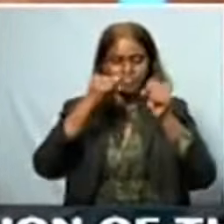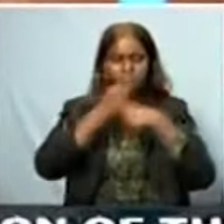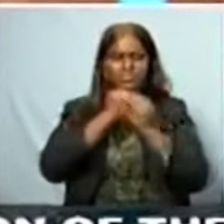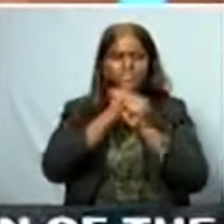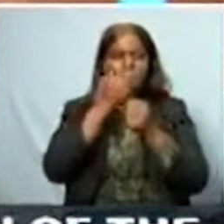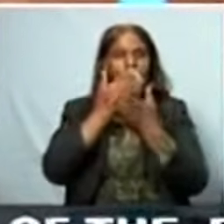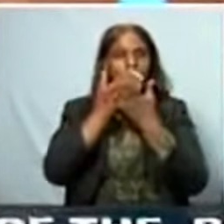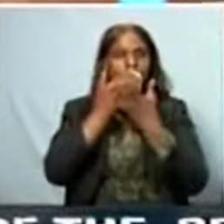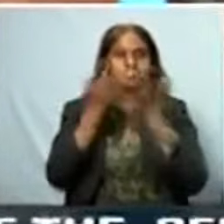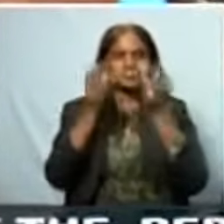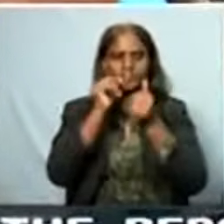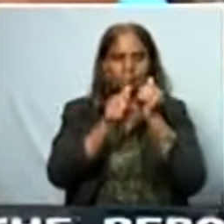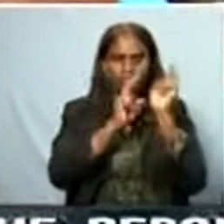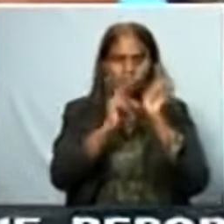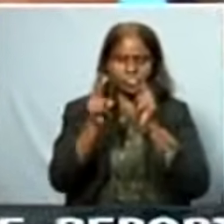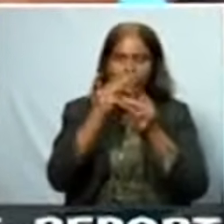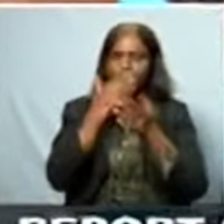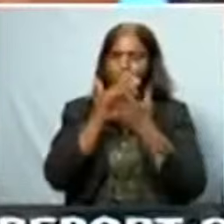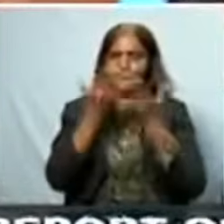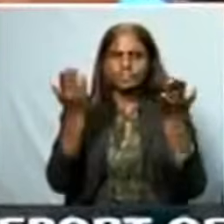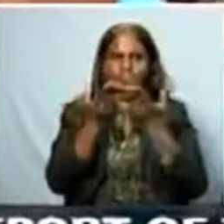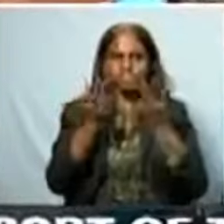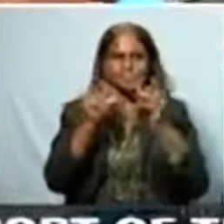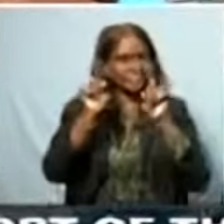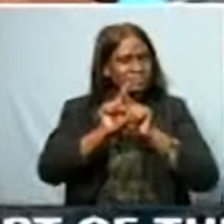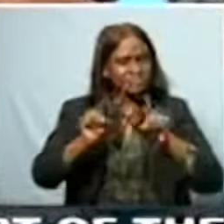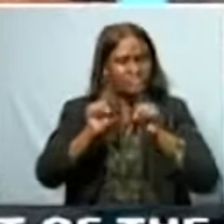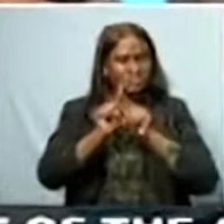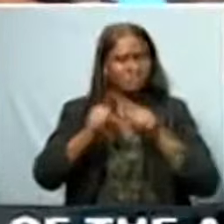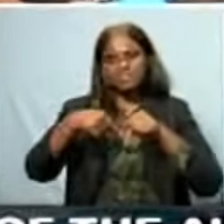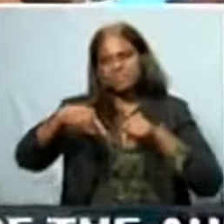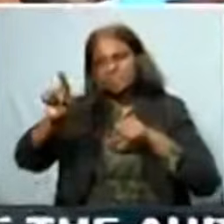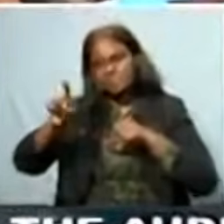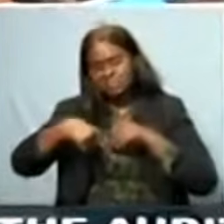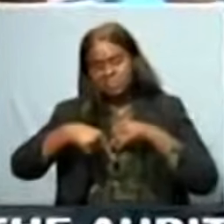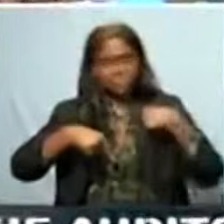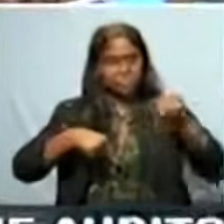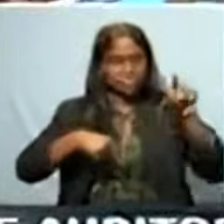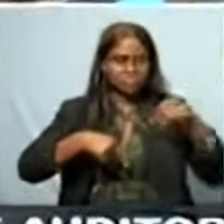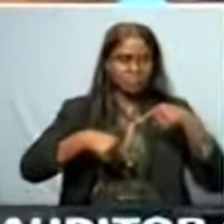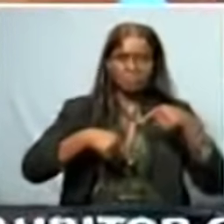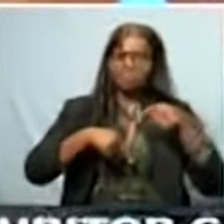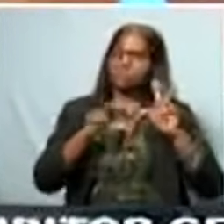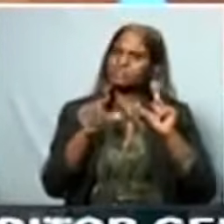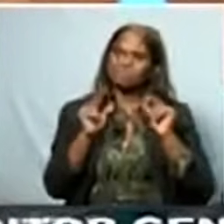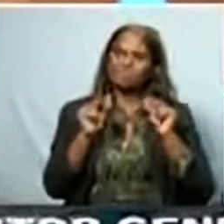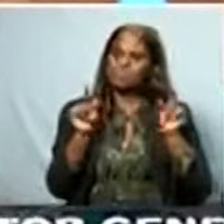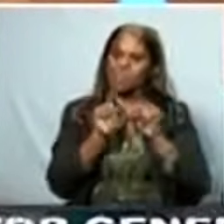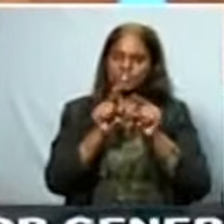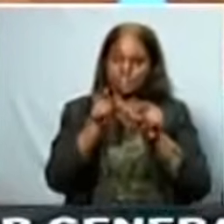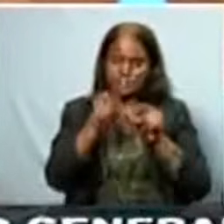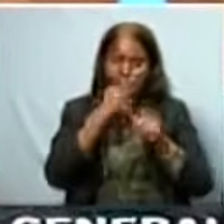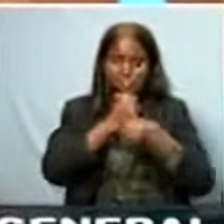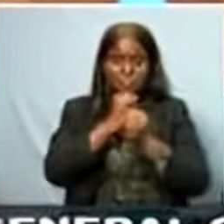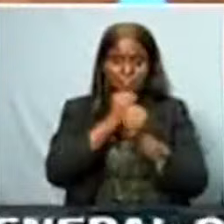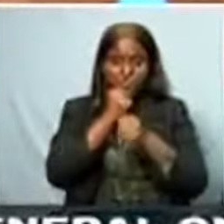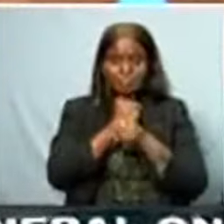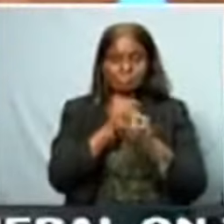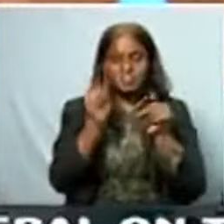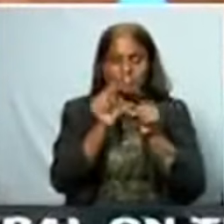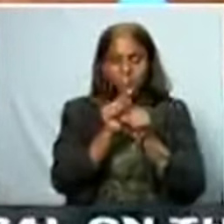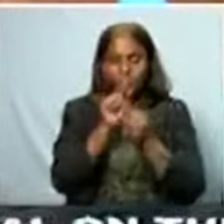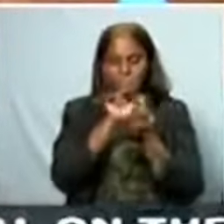good because answers have been not provided consistently. It's back and forth, and it creates, the